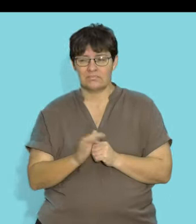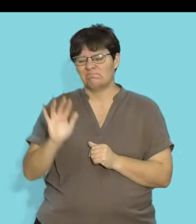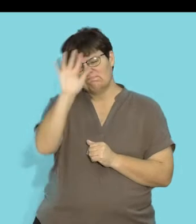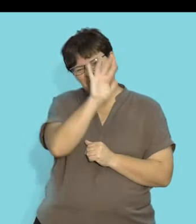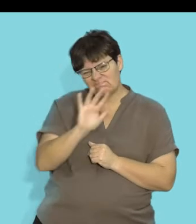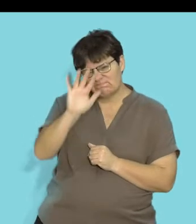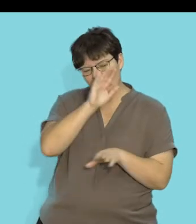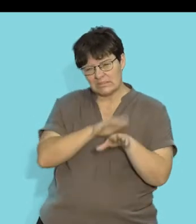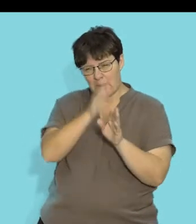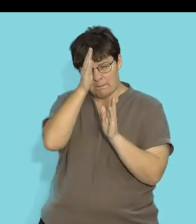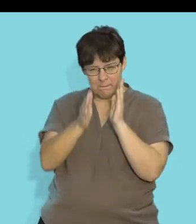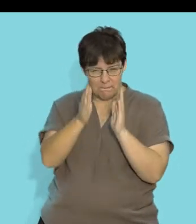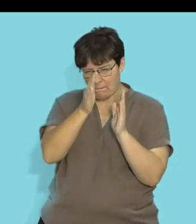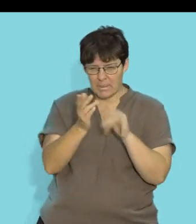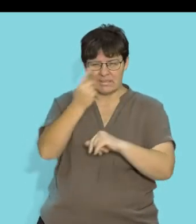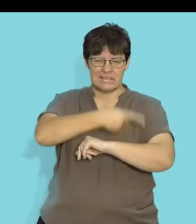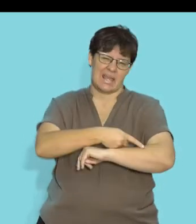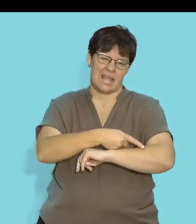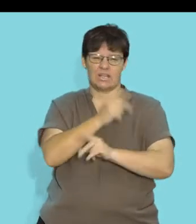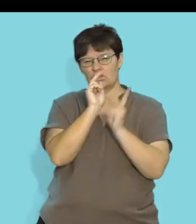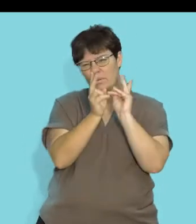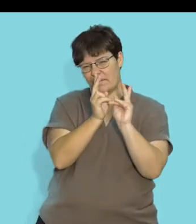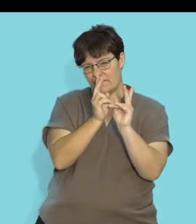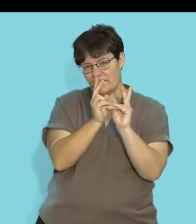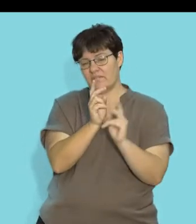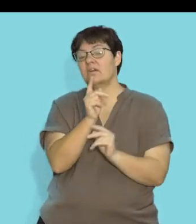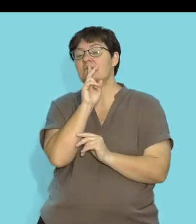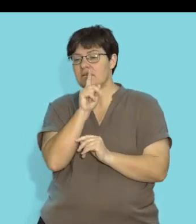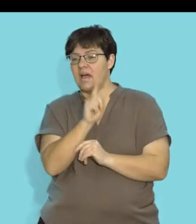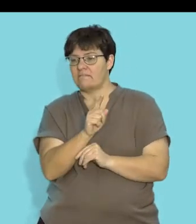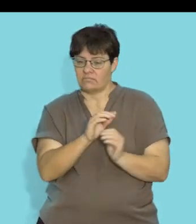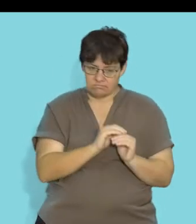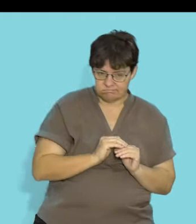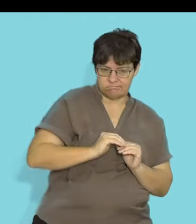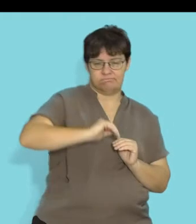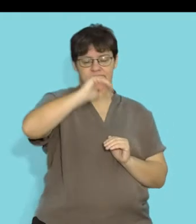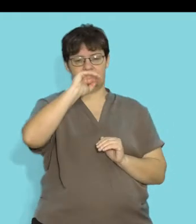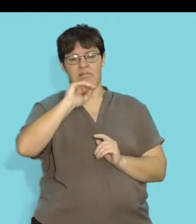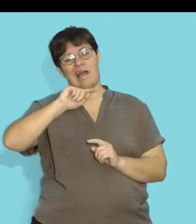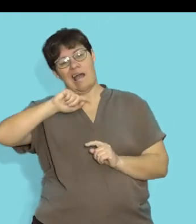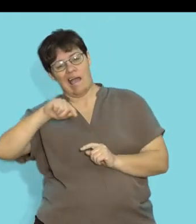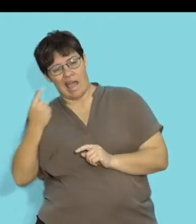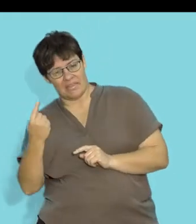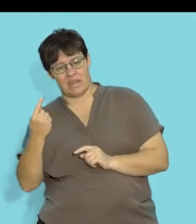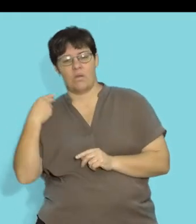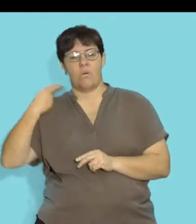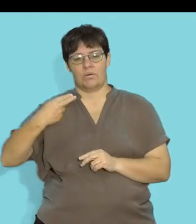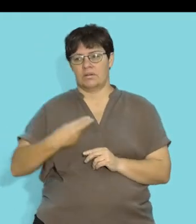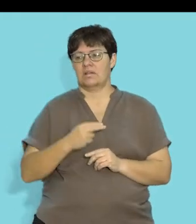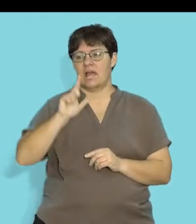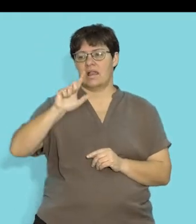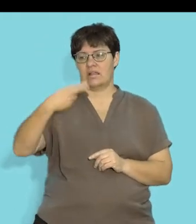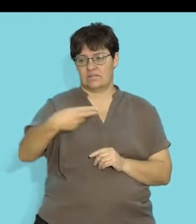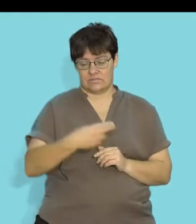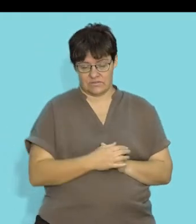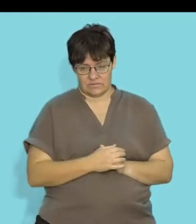that around this period, around day 12, we find that there's a rapid increase in the other pituitary hormone